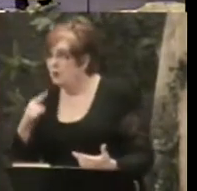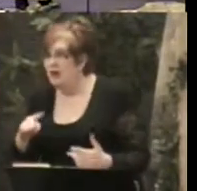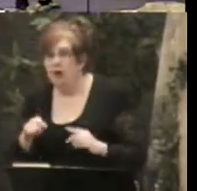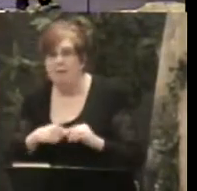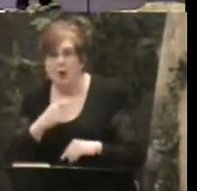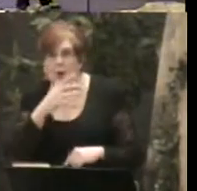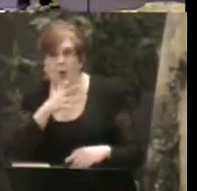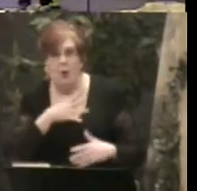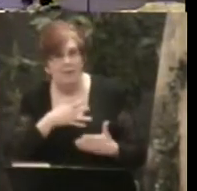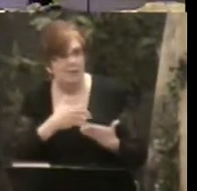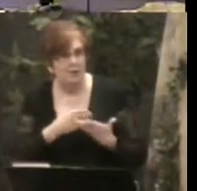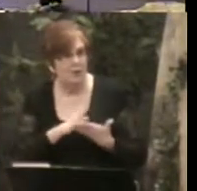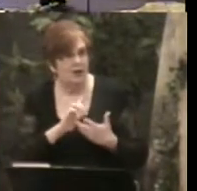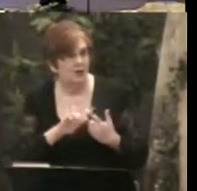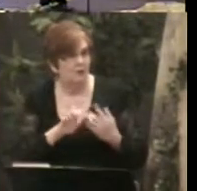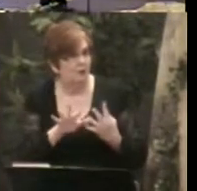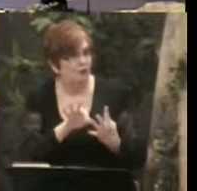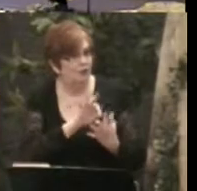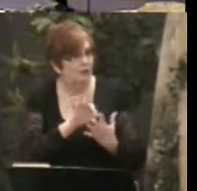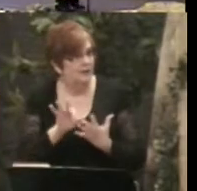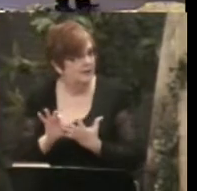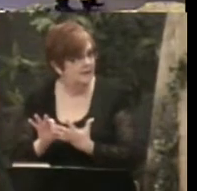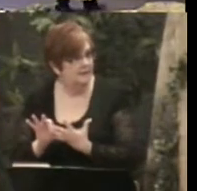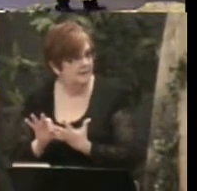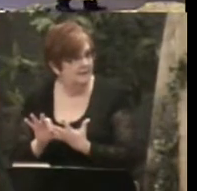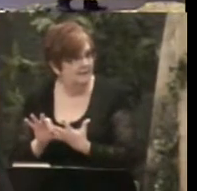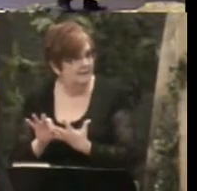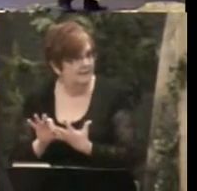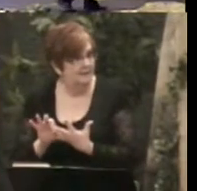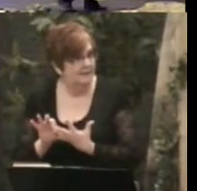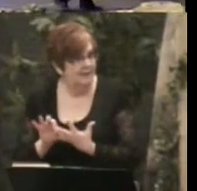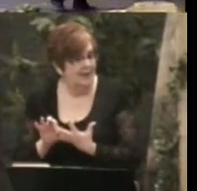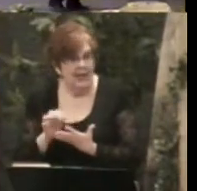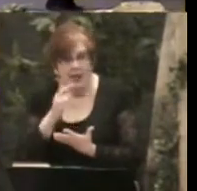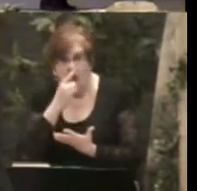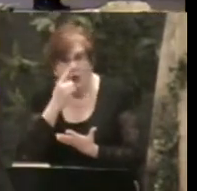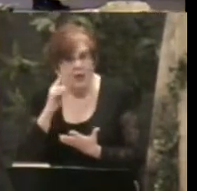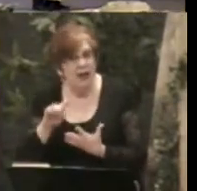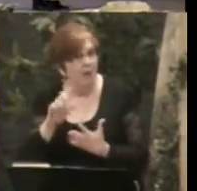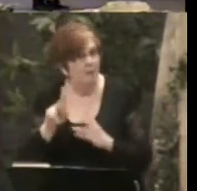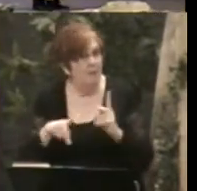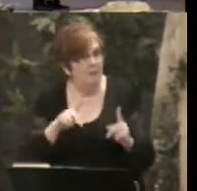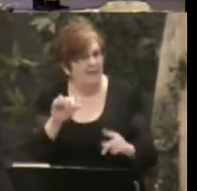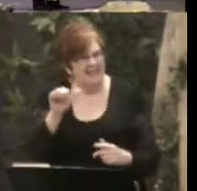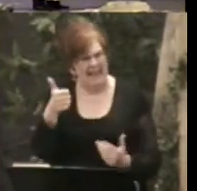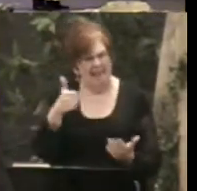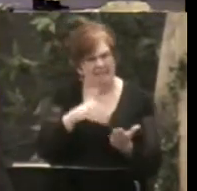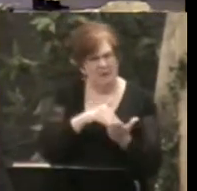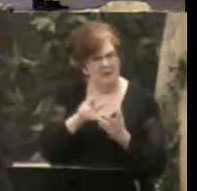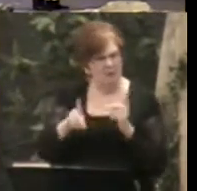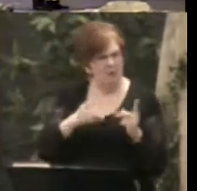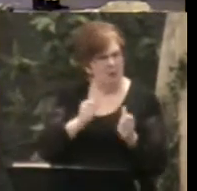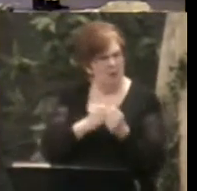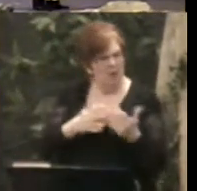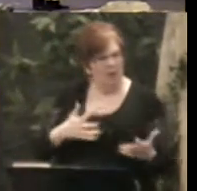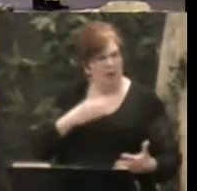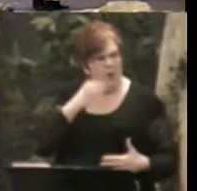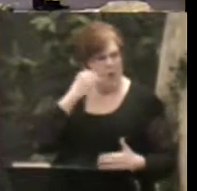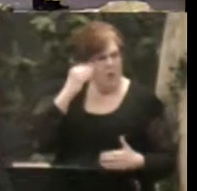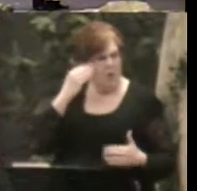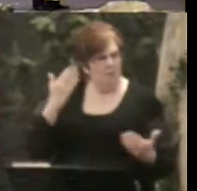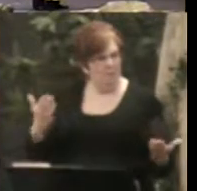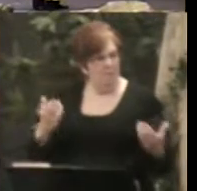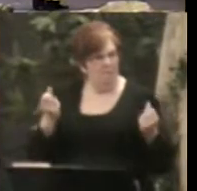a woman's right to choose? Don't you care about 10,000 homeless in Minnesota, many of them